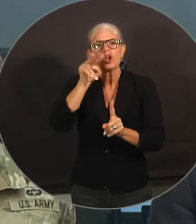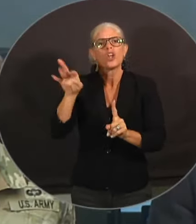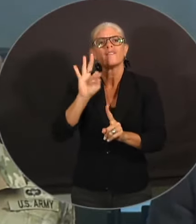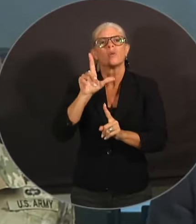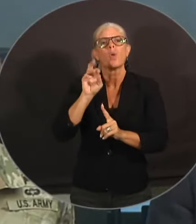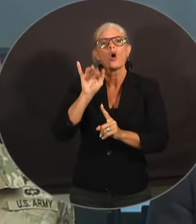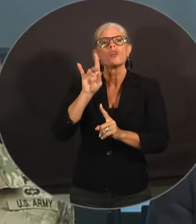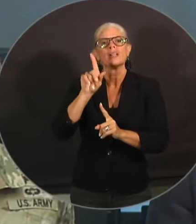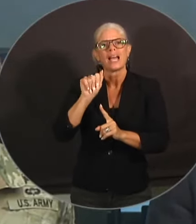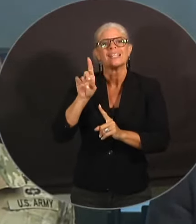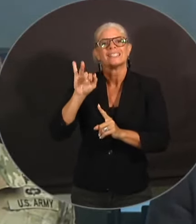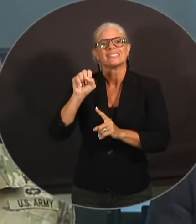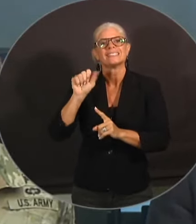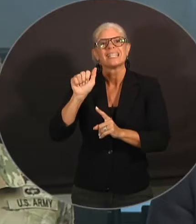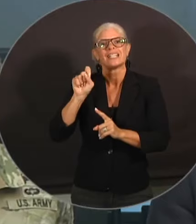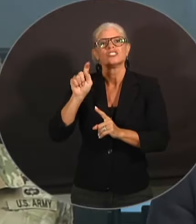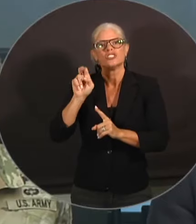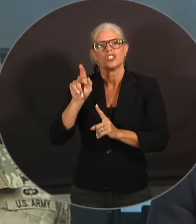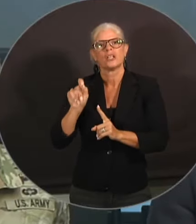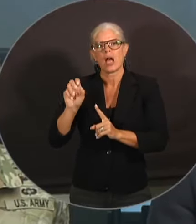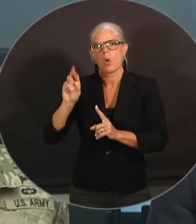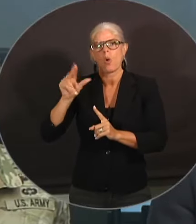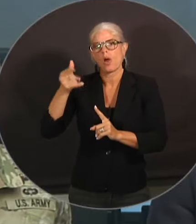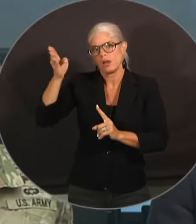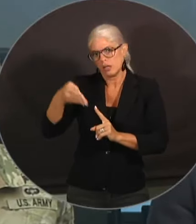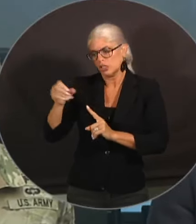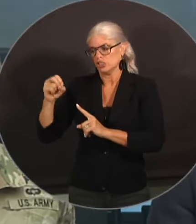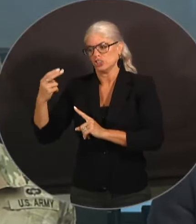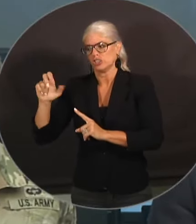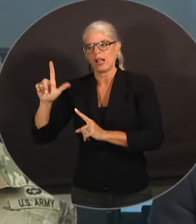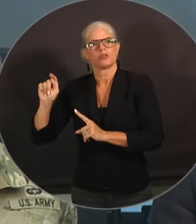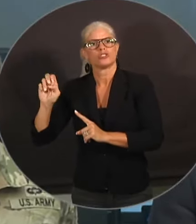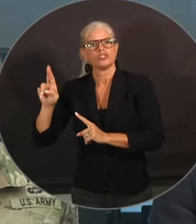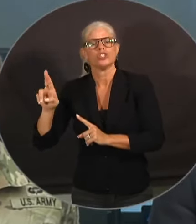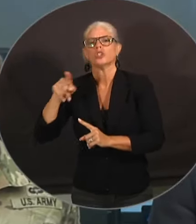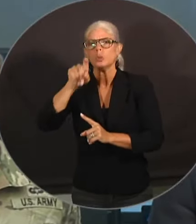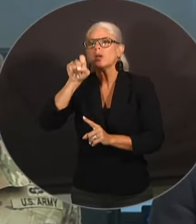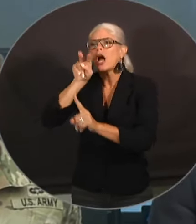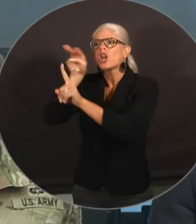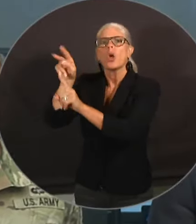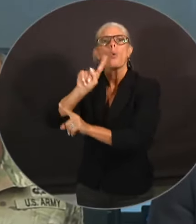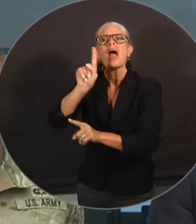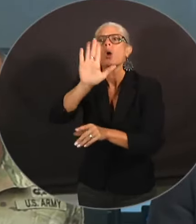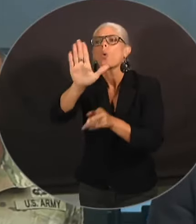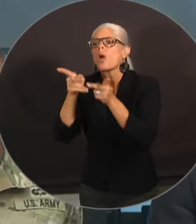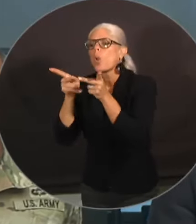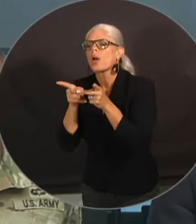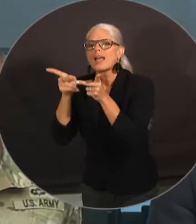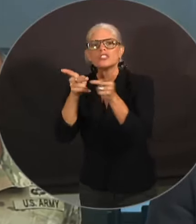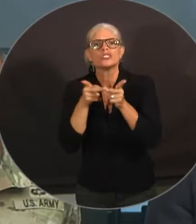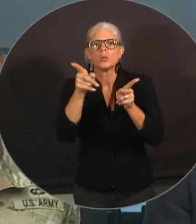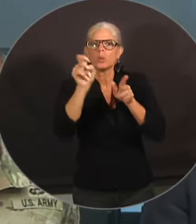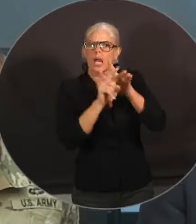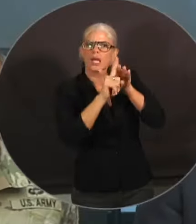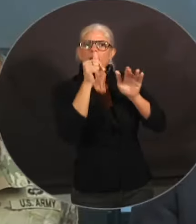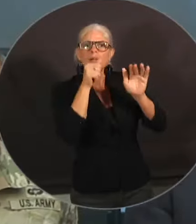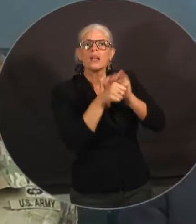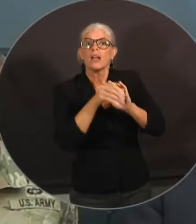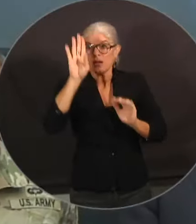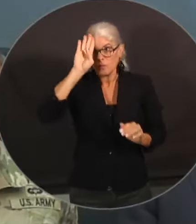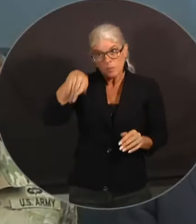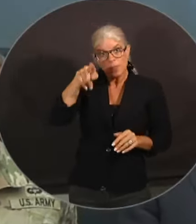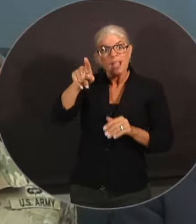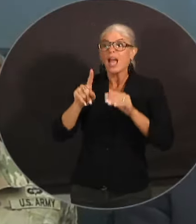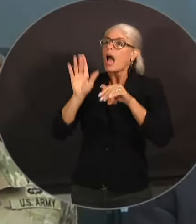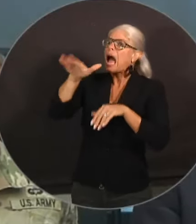floridadisaster.org/shelters to find out where a shelter is available for you. Please remember that evacuating doesn't mean you have to go all the way to Atlanta, Georgia. In